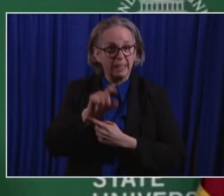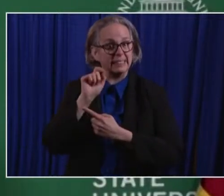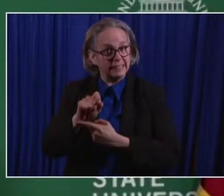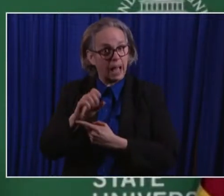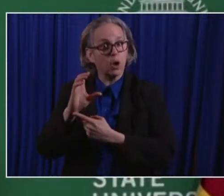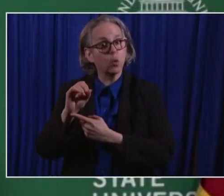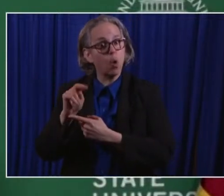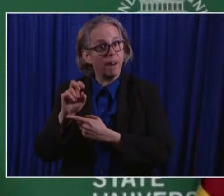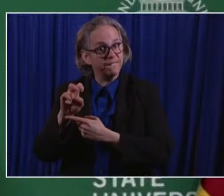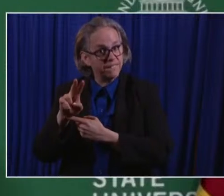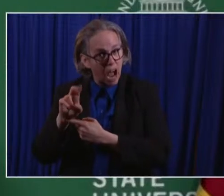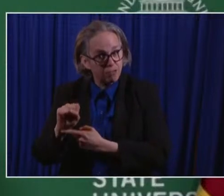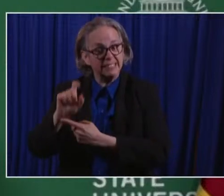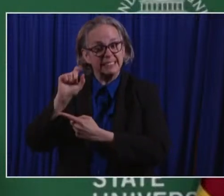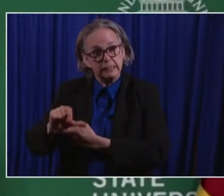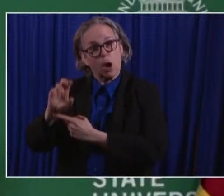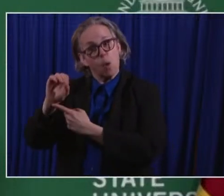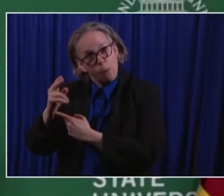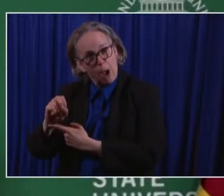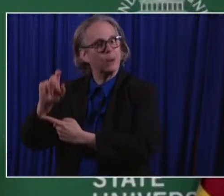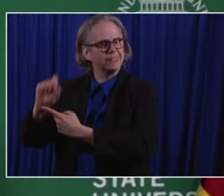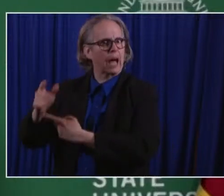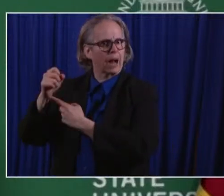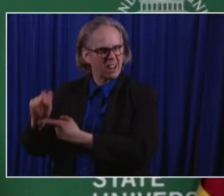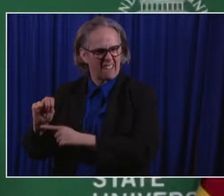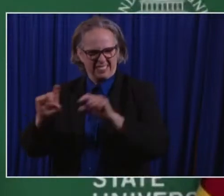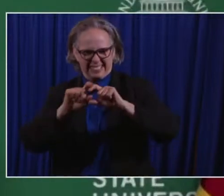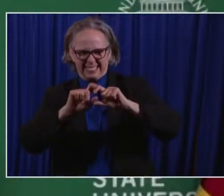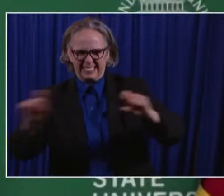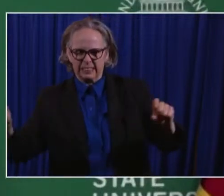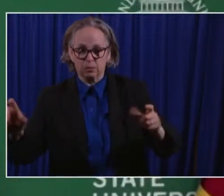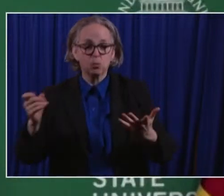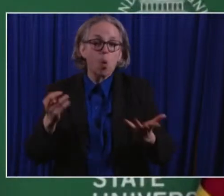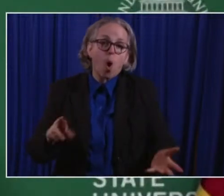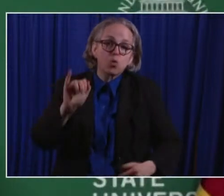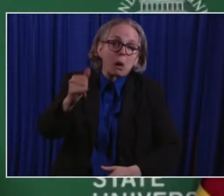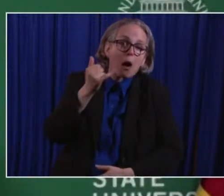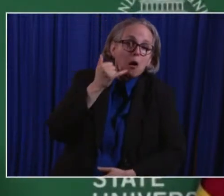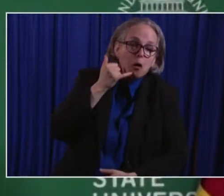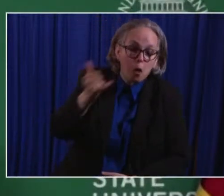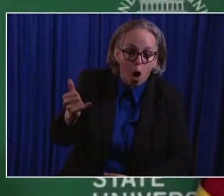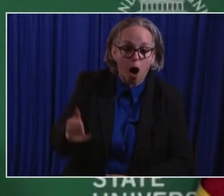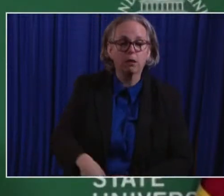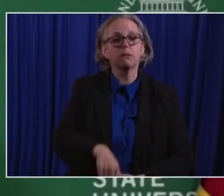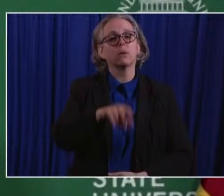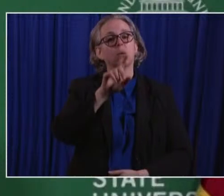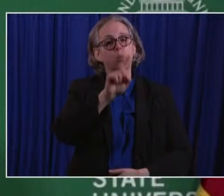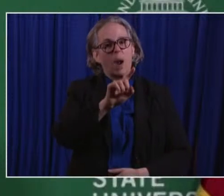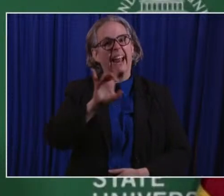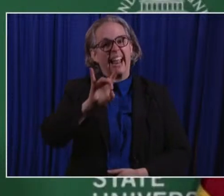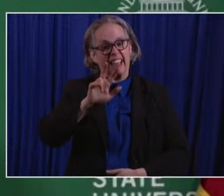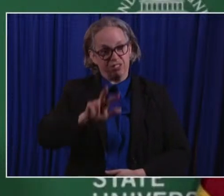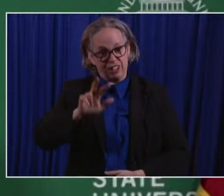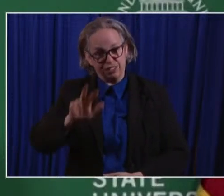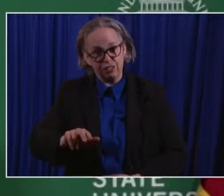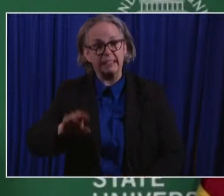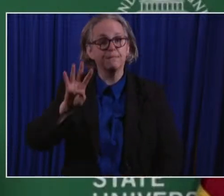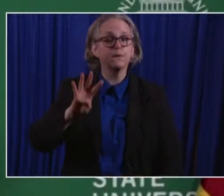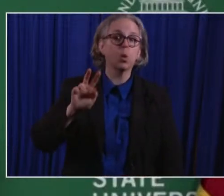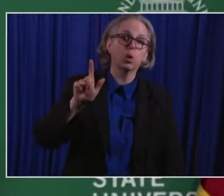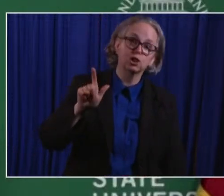833-4-ASK-ODH. To put this in perspective, we now have more than